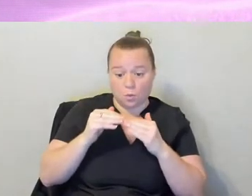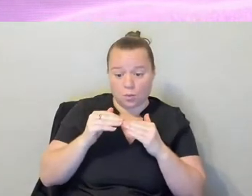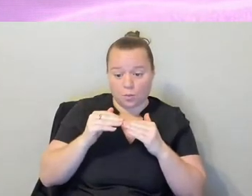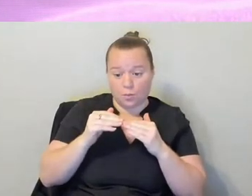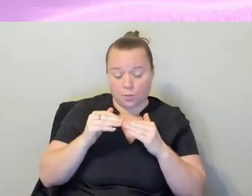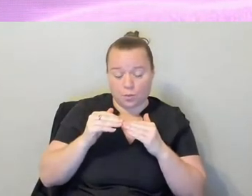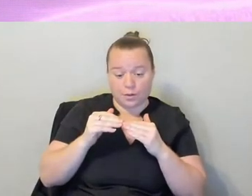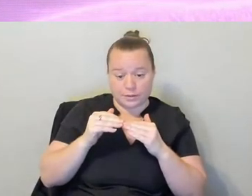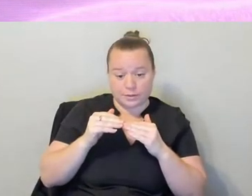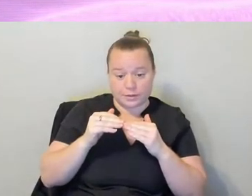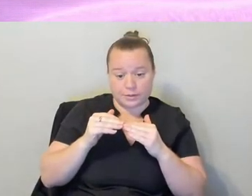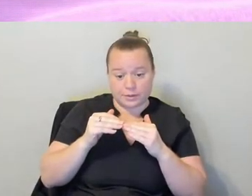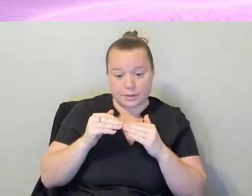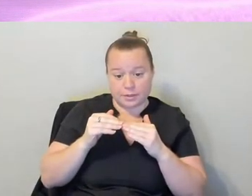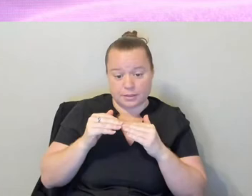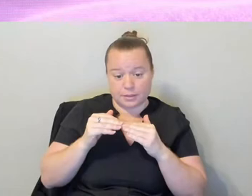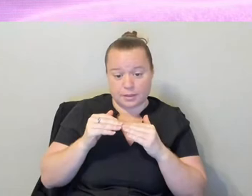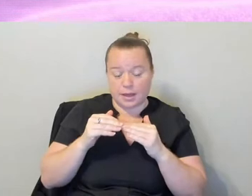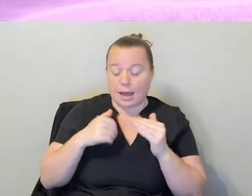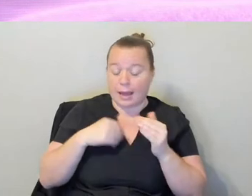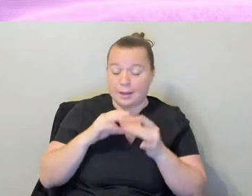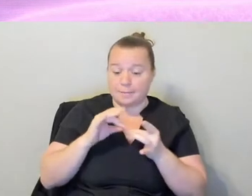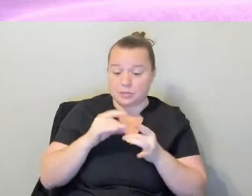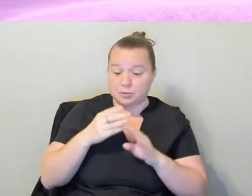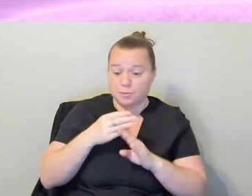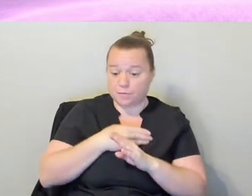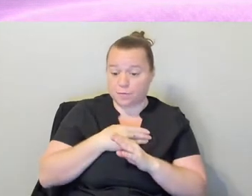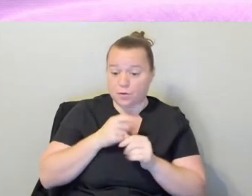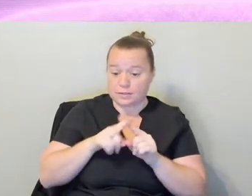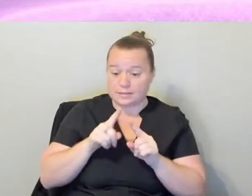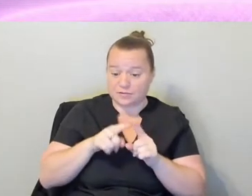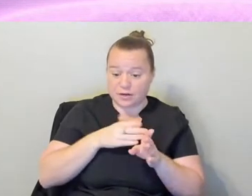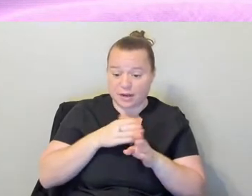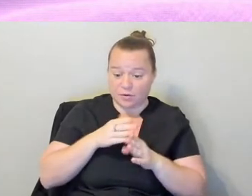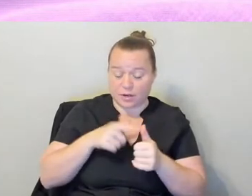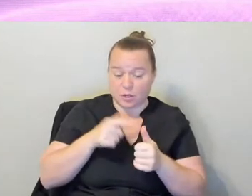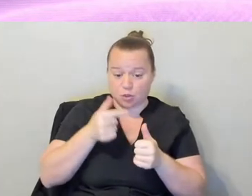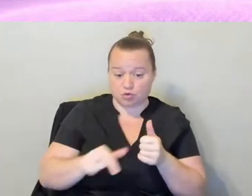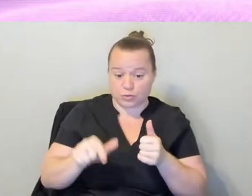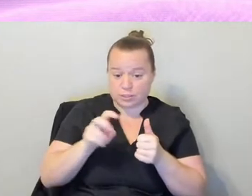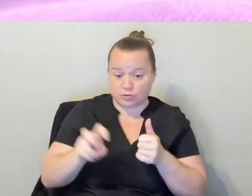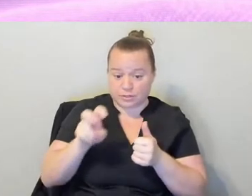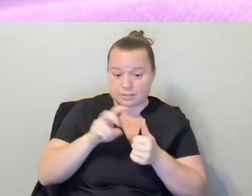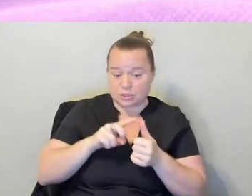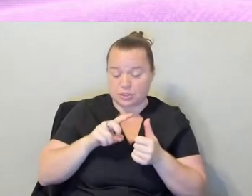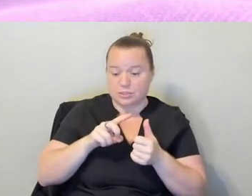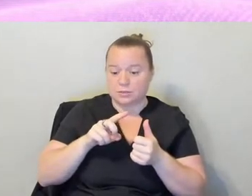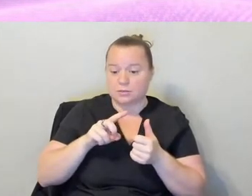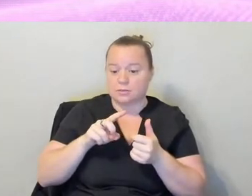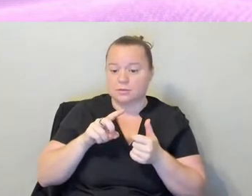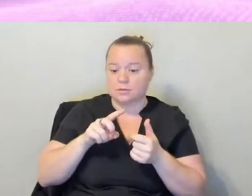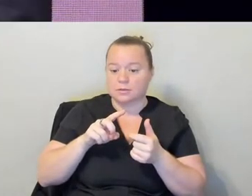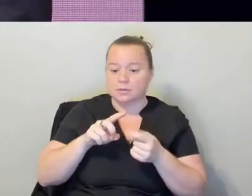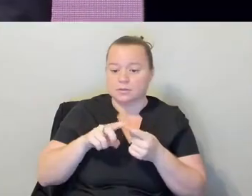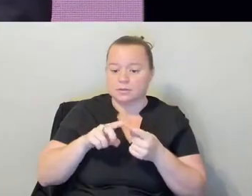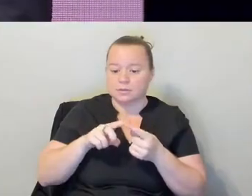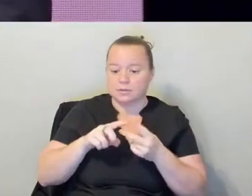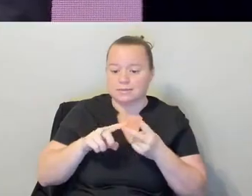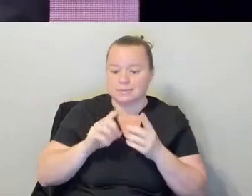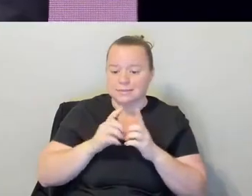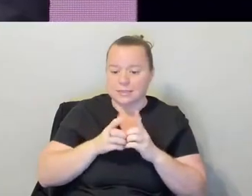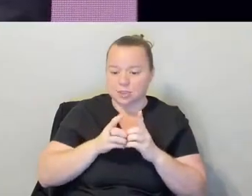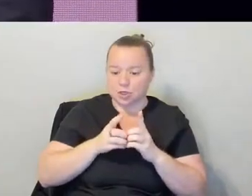before, there are areas such as the green transition and the digital transition in which some of